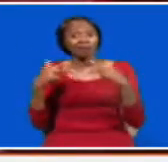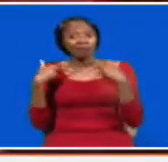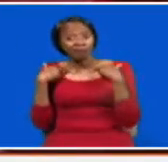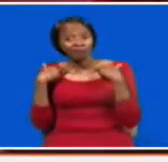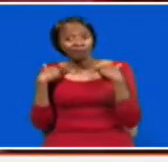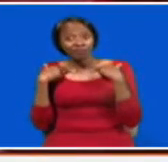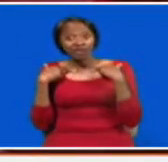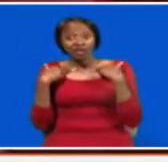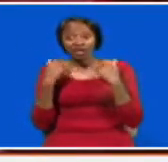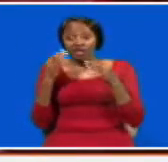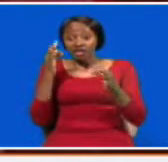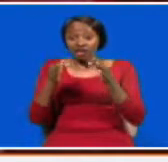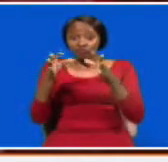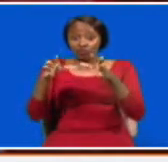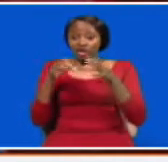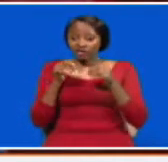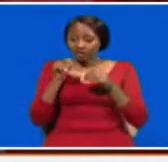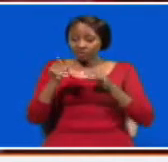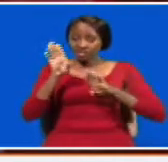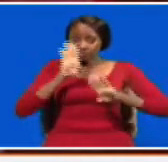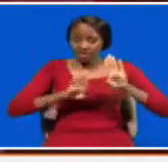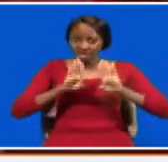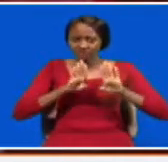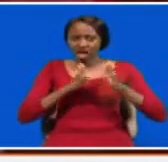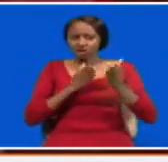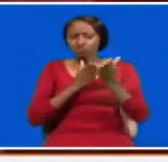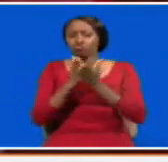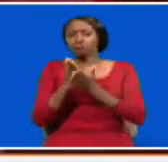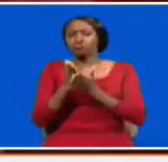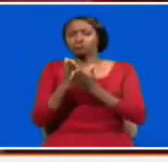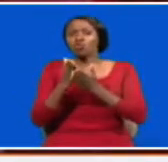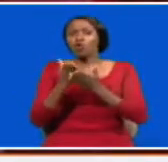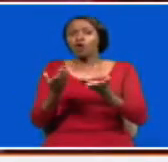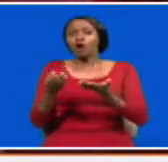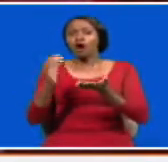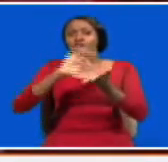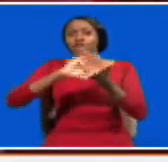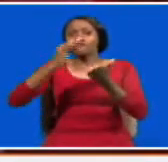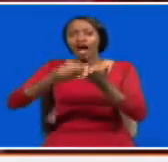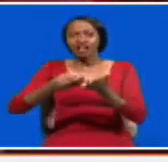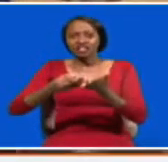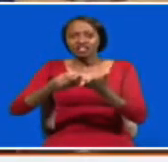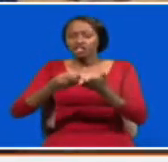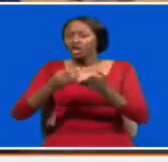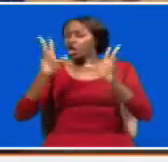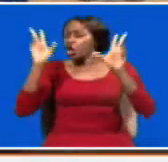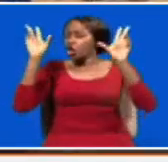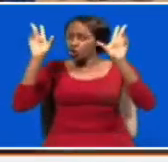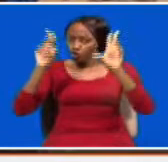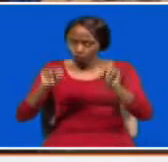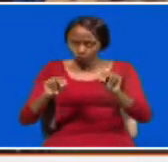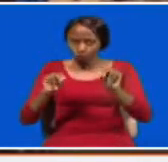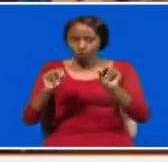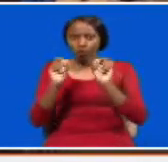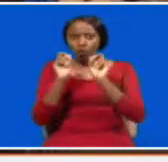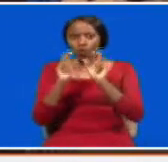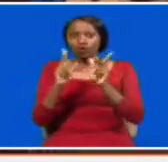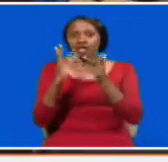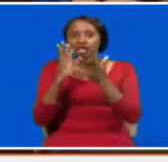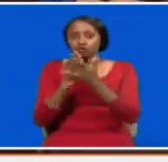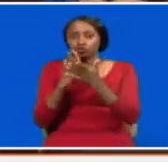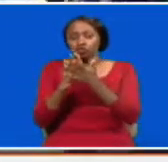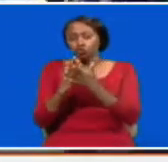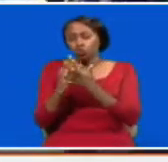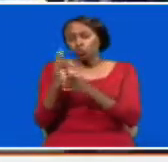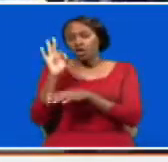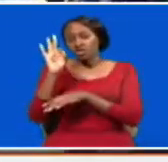Tying this kind of behavior with donations. Let us all rise to say no. Tayari mataifa matatu ya Jumuiya ya